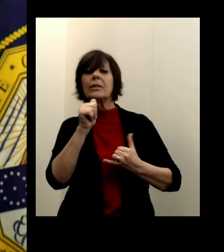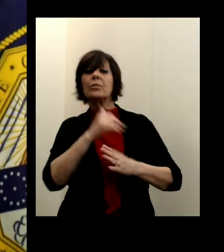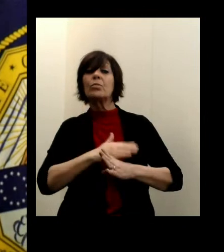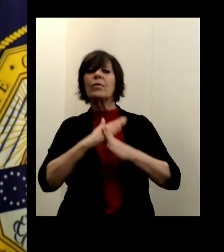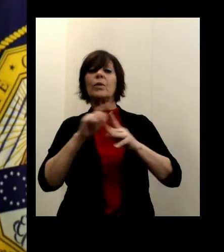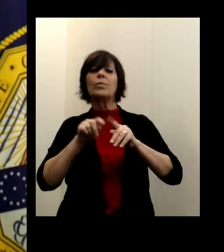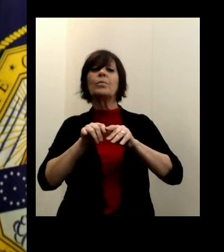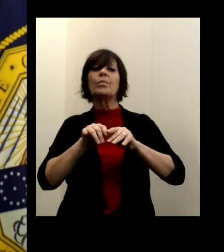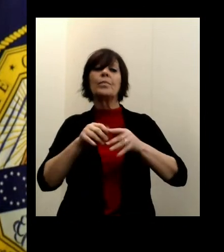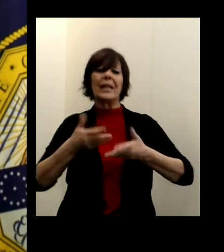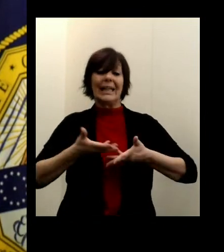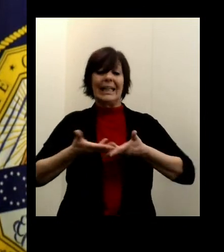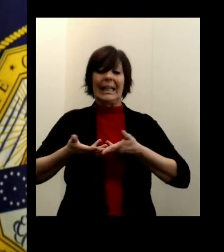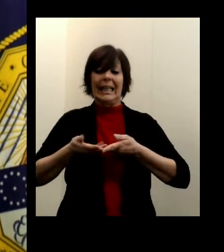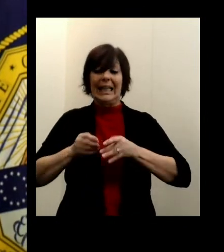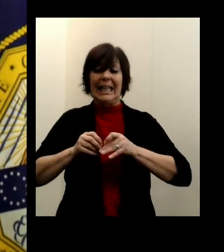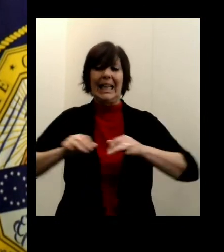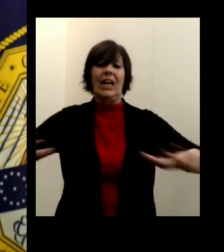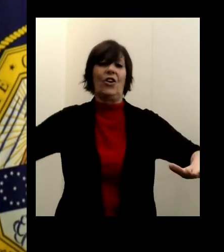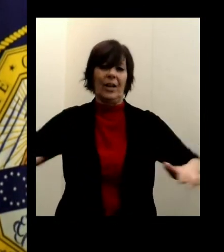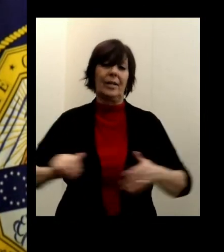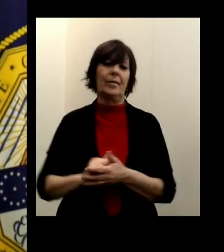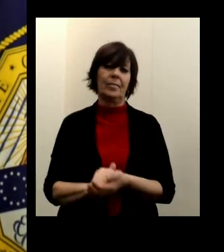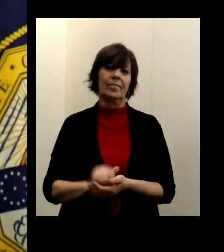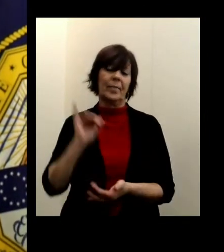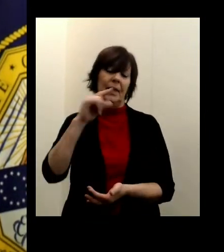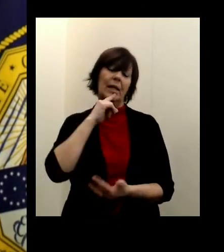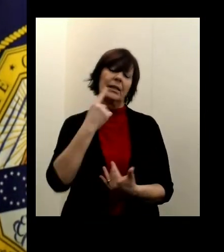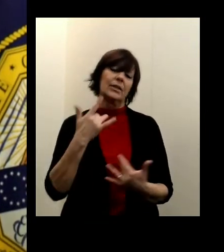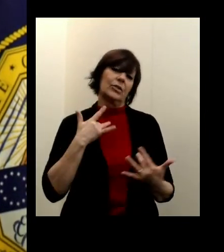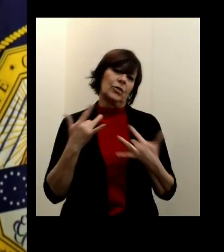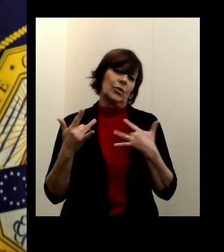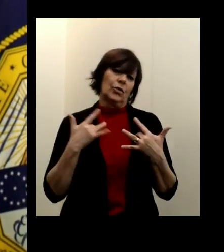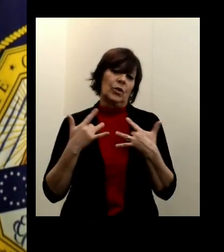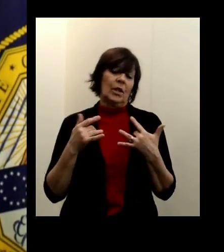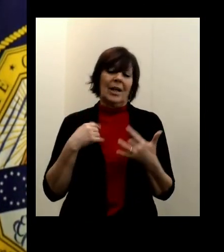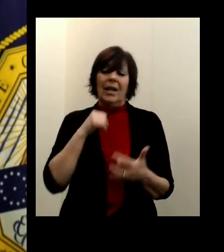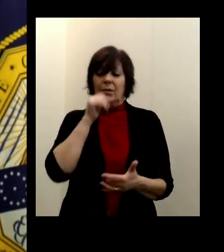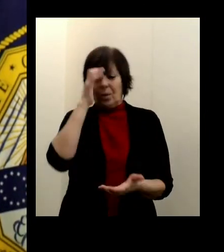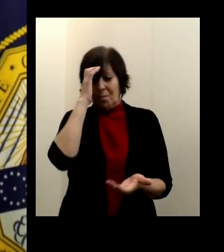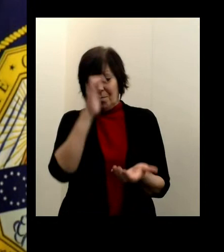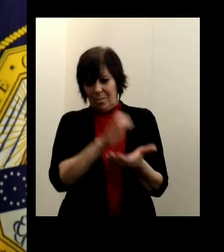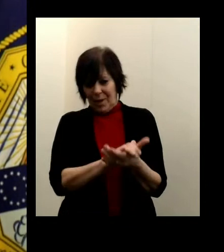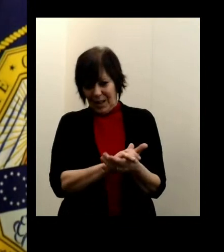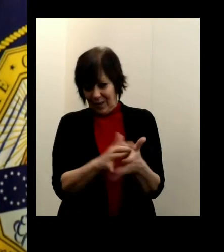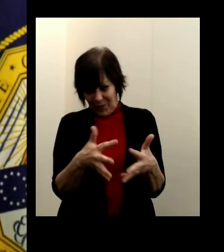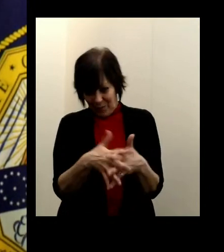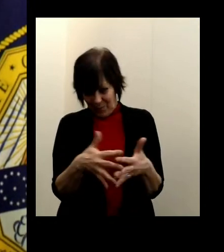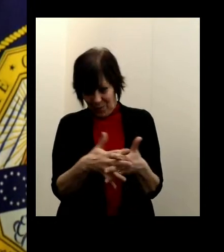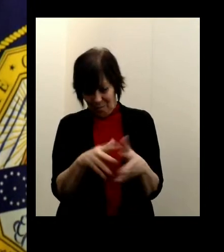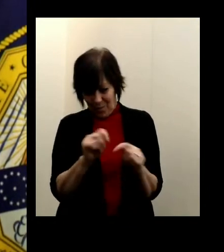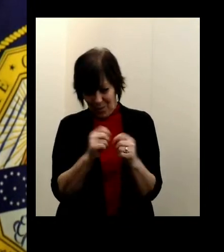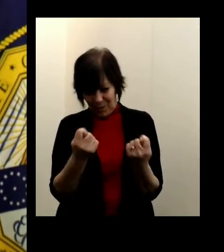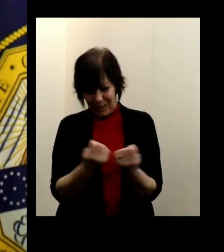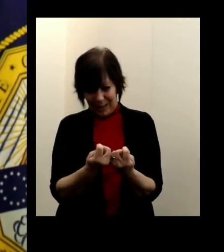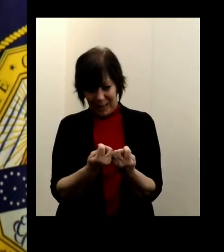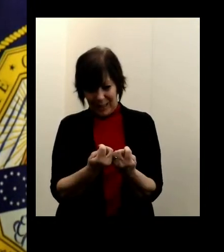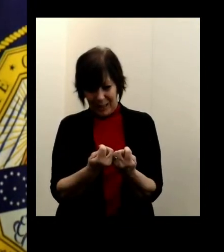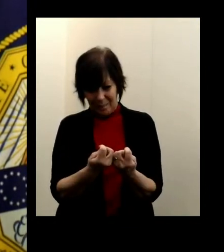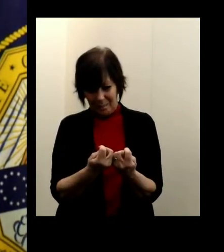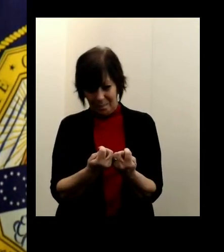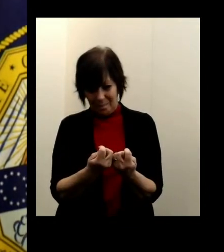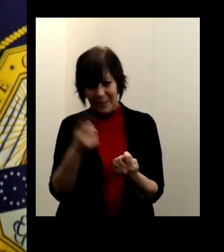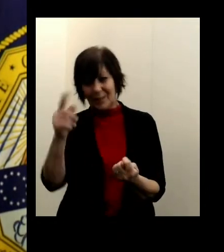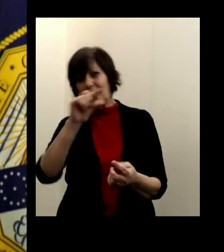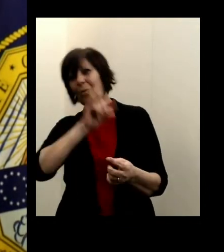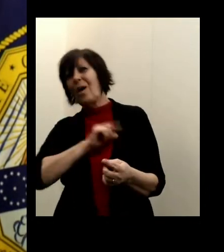carrier. So that is a concern. And I do not believe that the football team would be eligible for first-round vaccines.